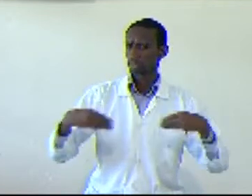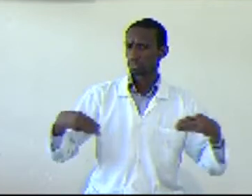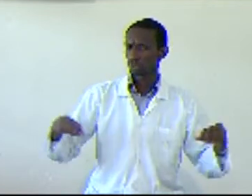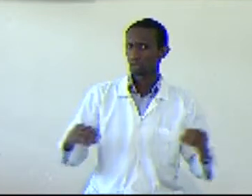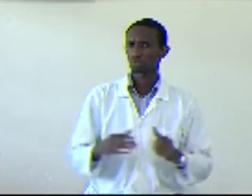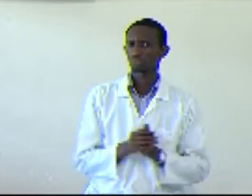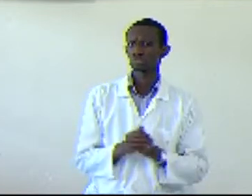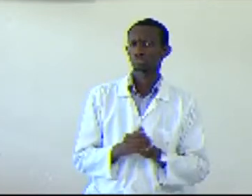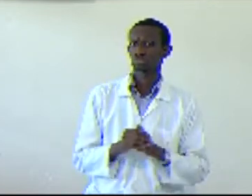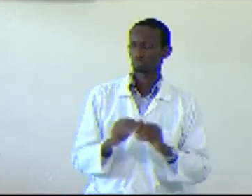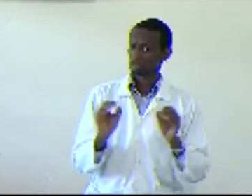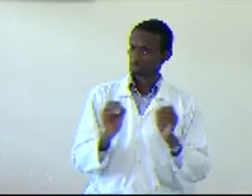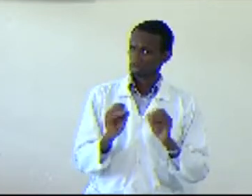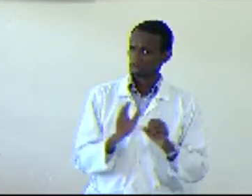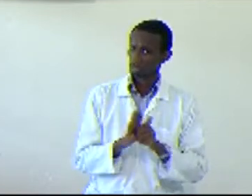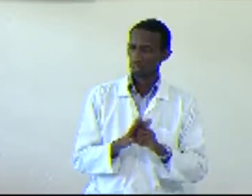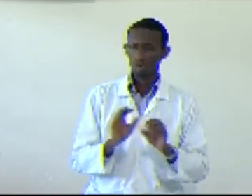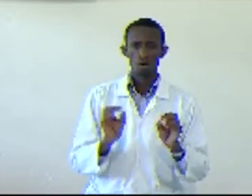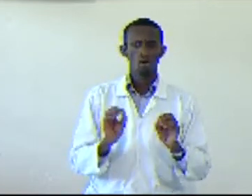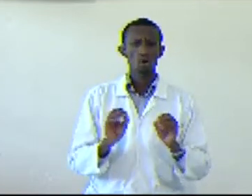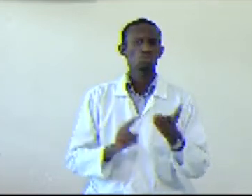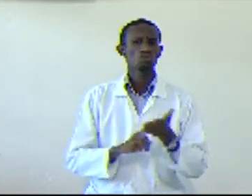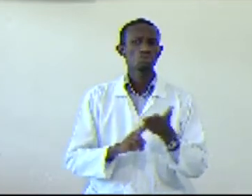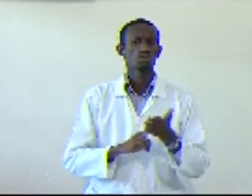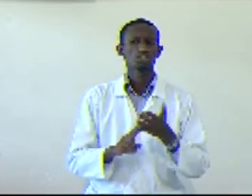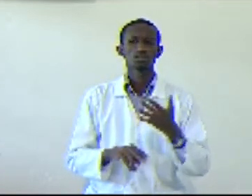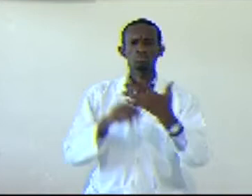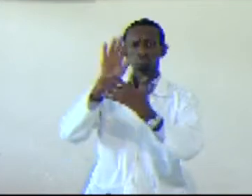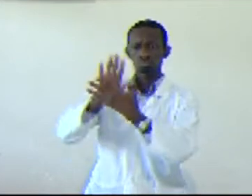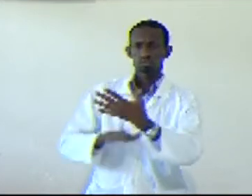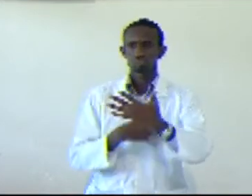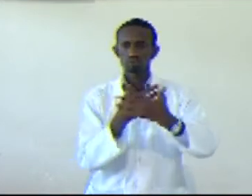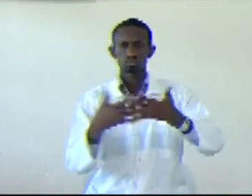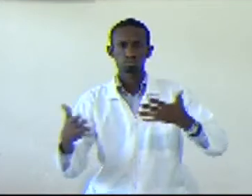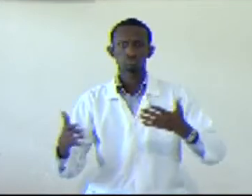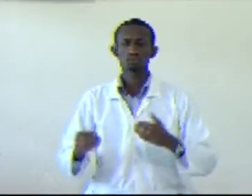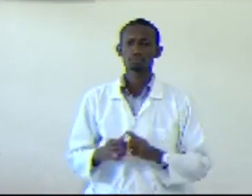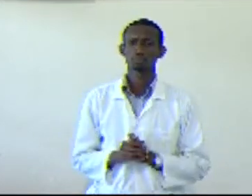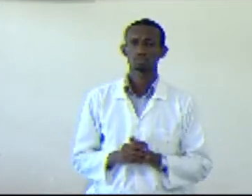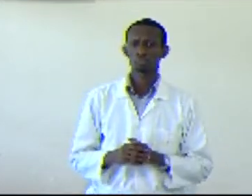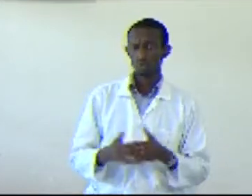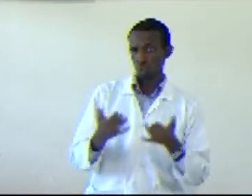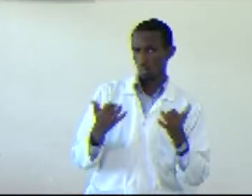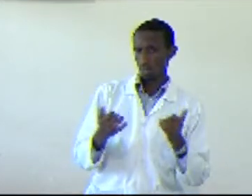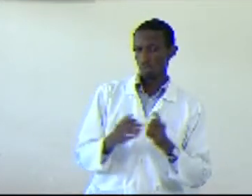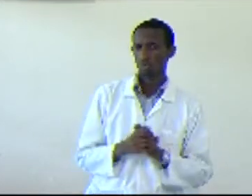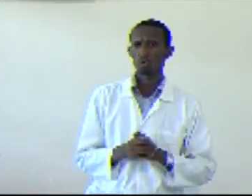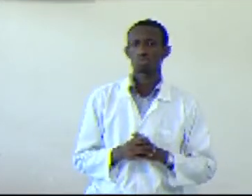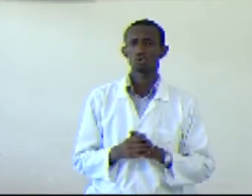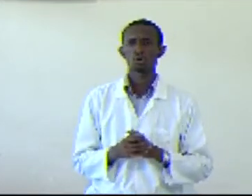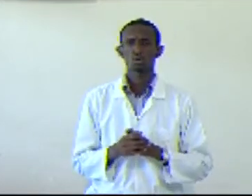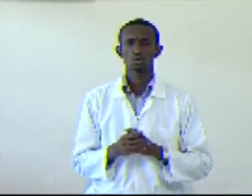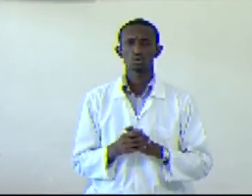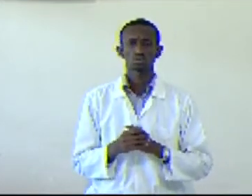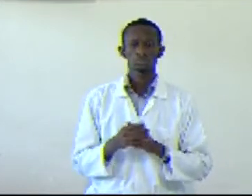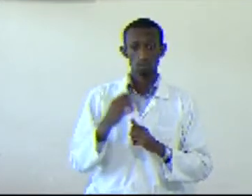understand? The same diagram as the one that we were using. But now it is going now to determine the resistance of a cell and